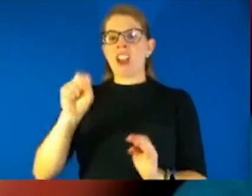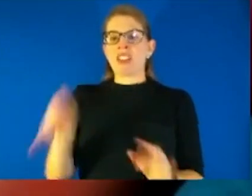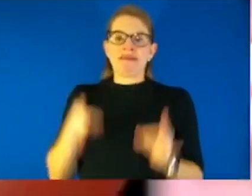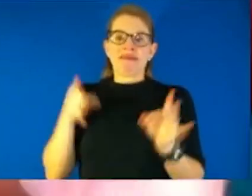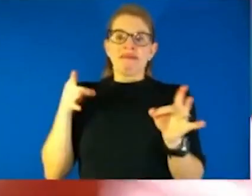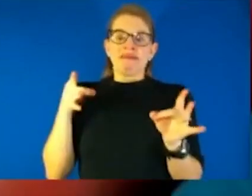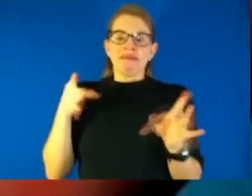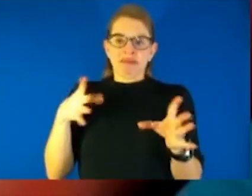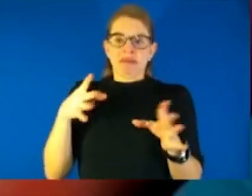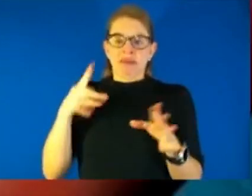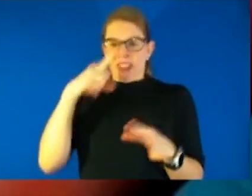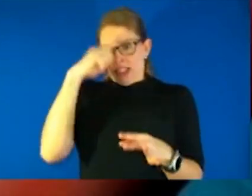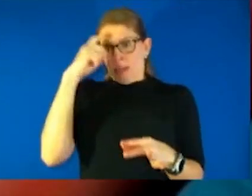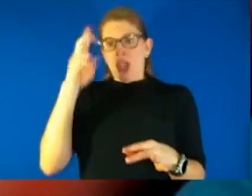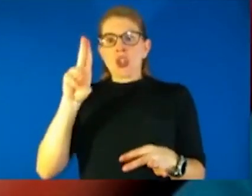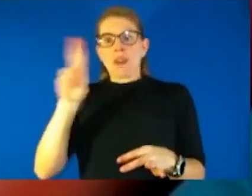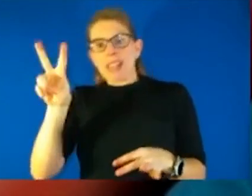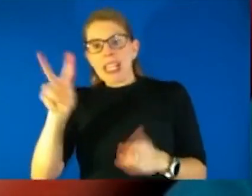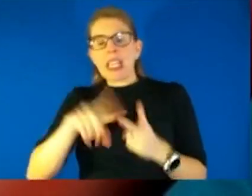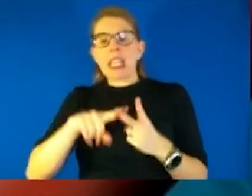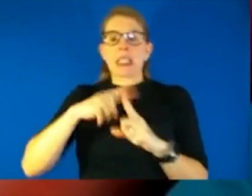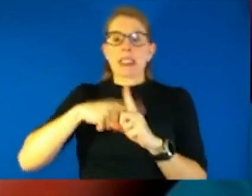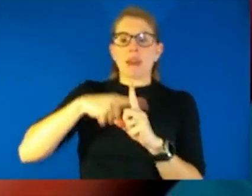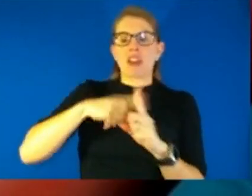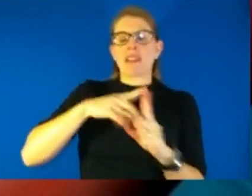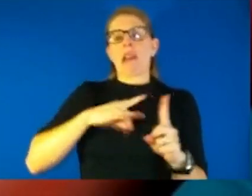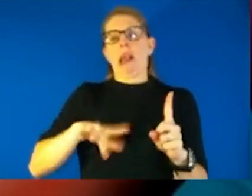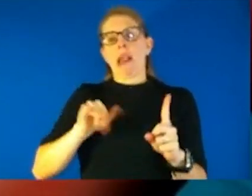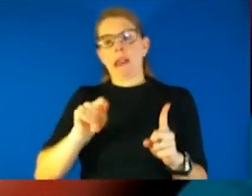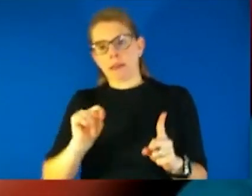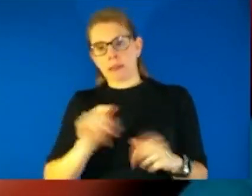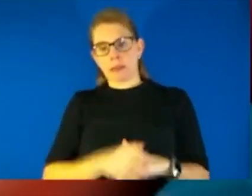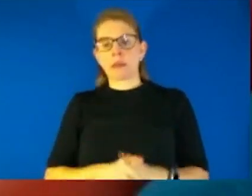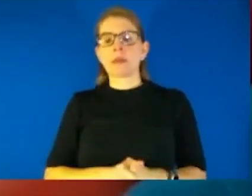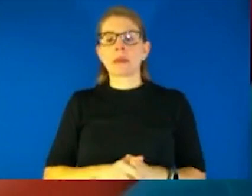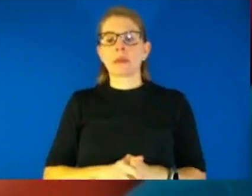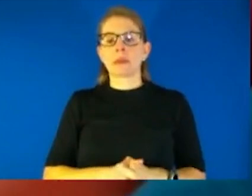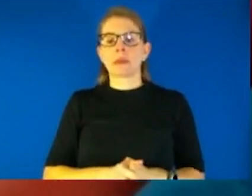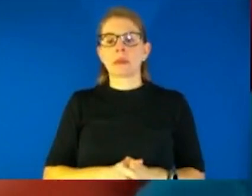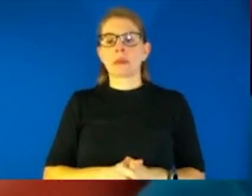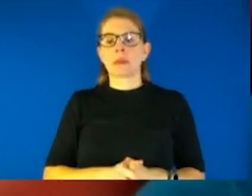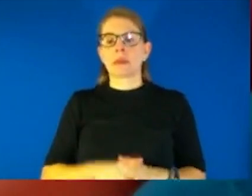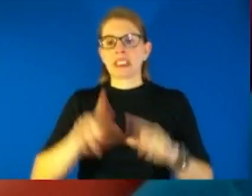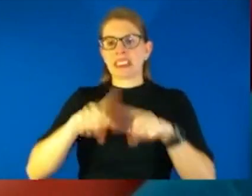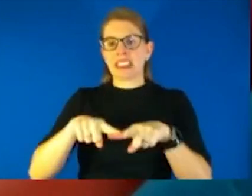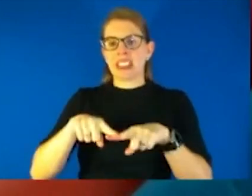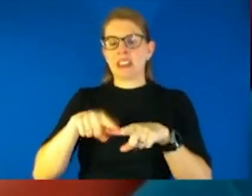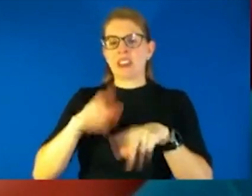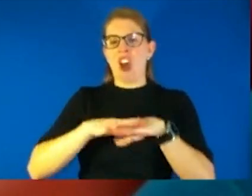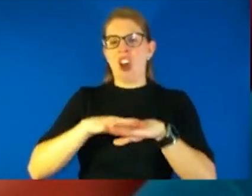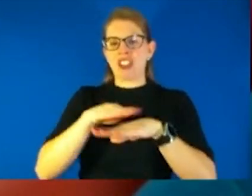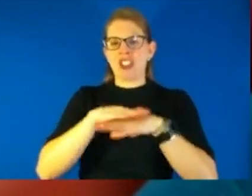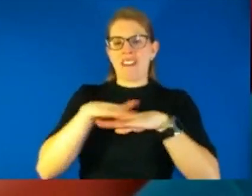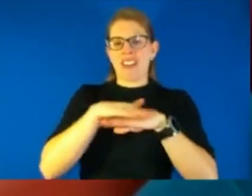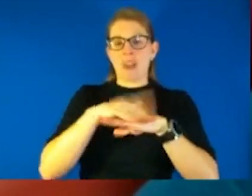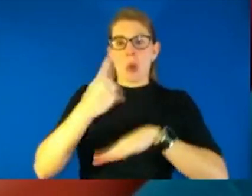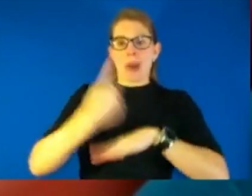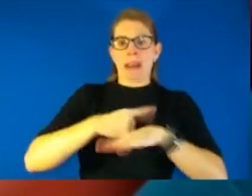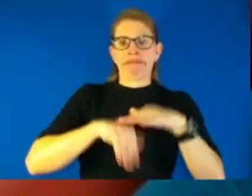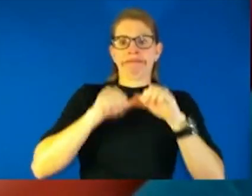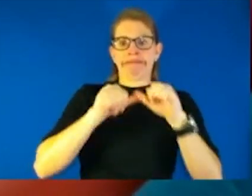UV light and all this, and the temperature doesn't like it. So only a day or so, depends on the surface. But the